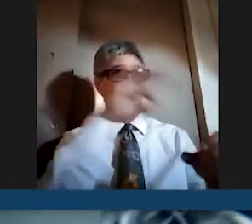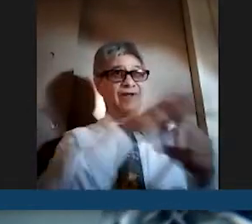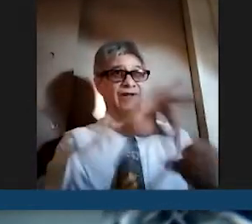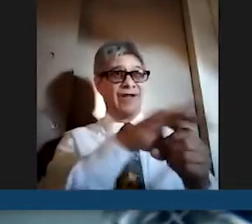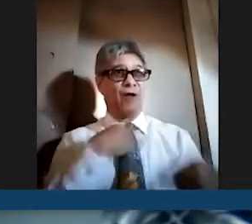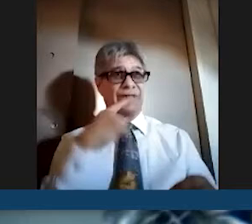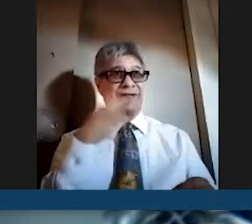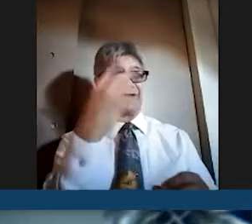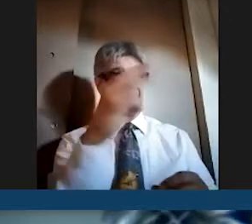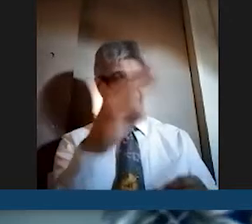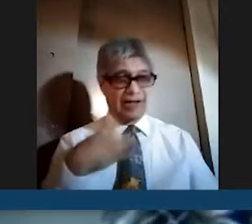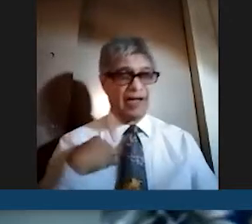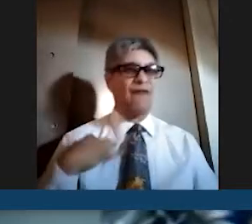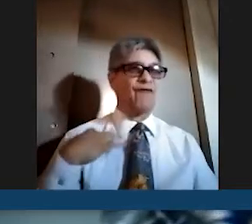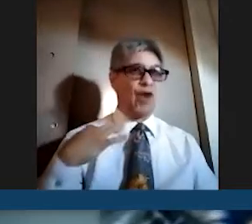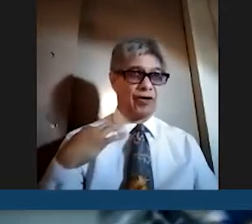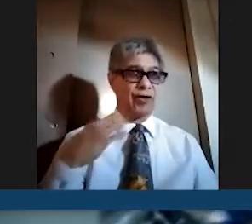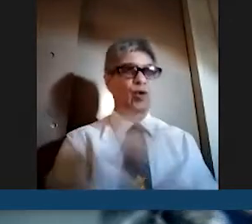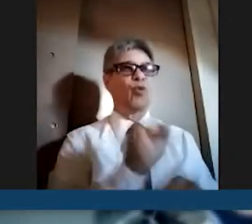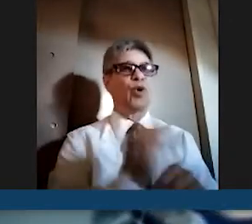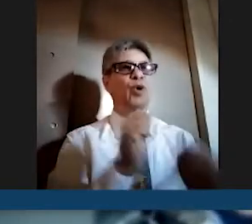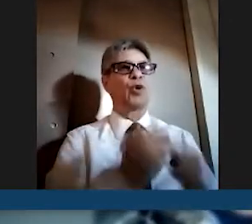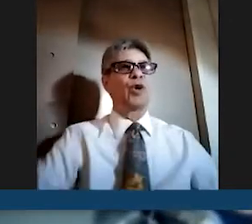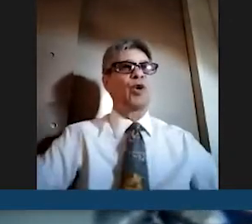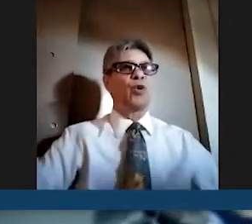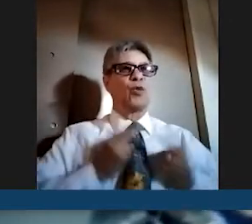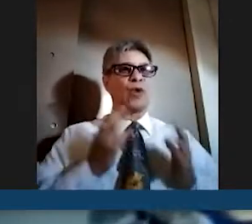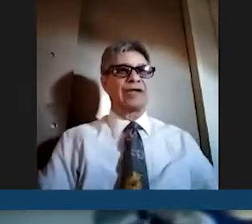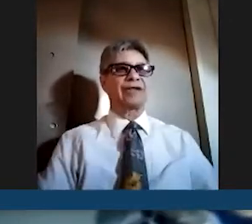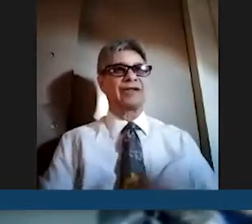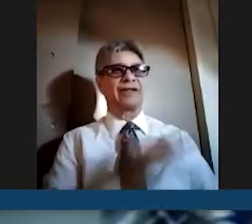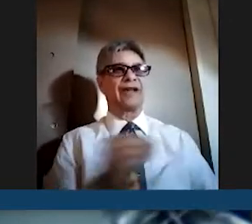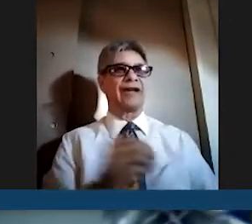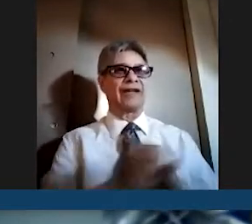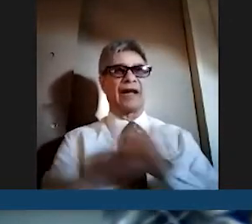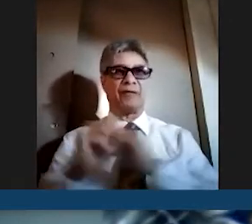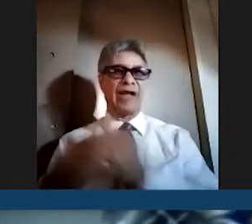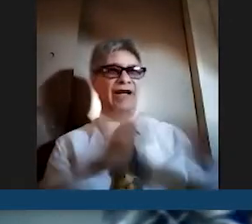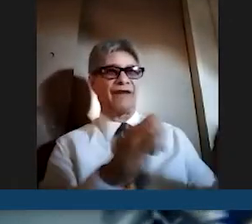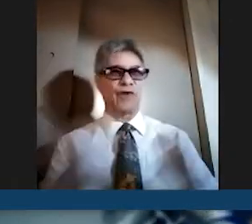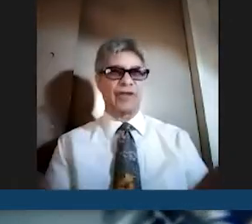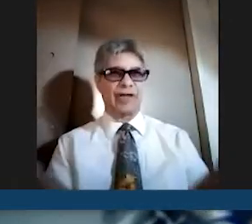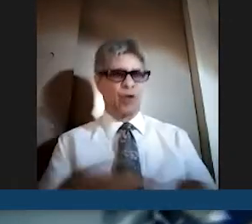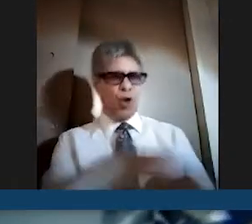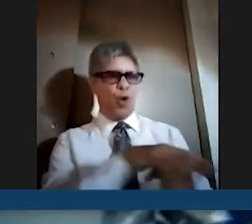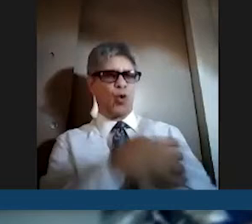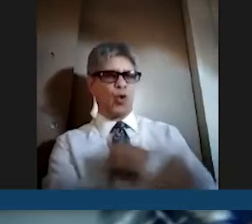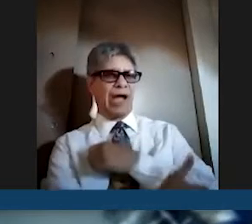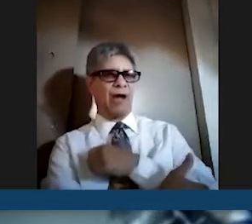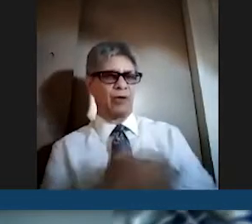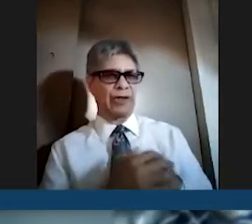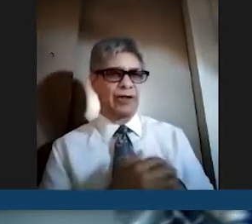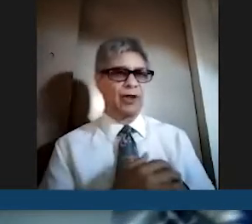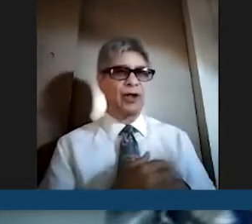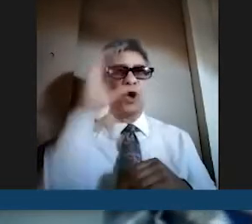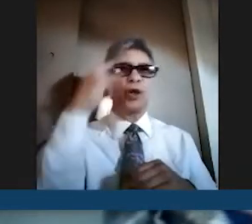volunteered and worked with the grassroots campaign and grassroots effort here and within our local county, working to get out votes for Hillary